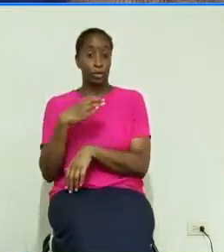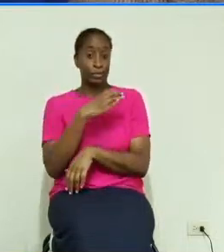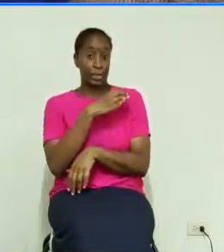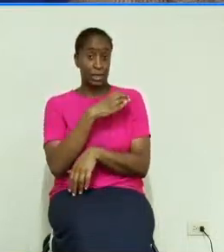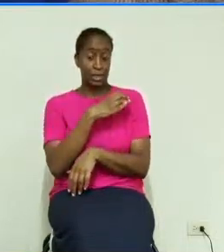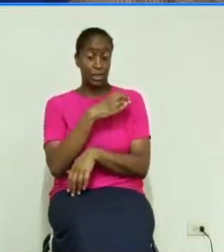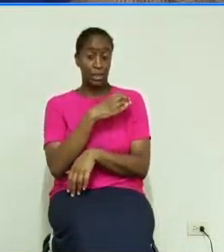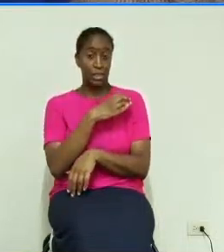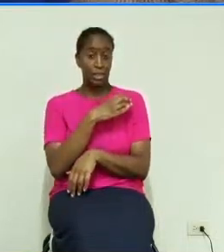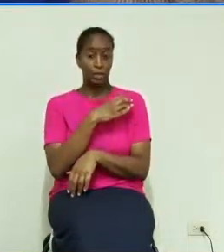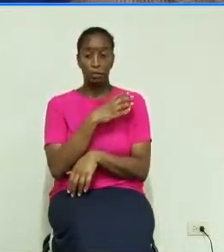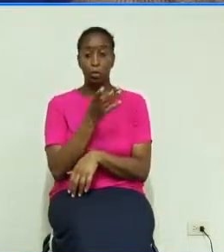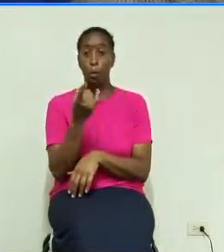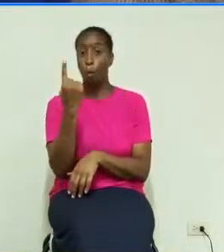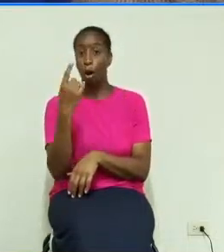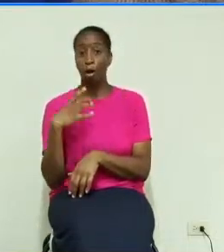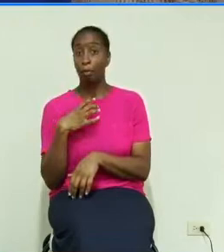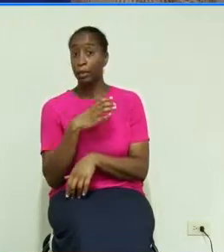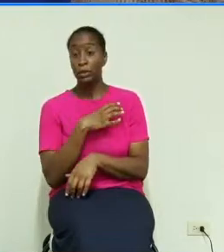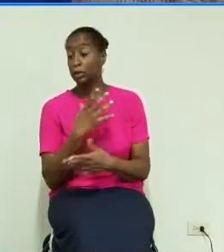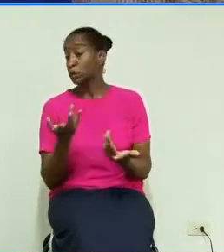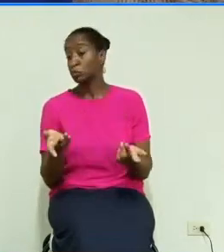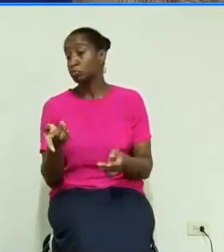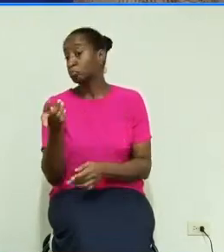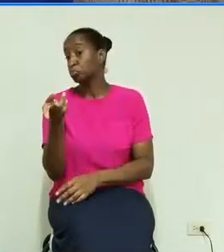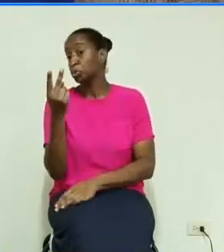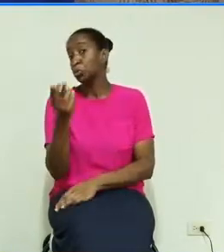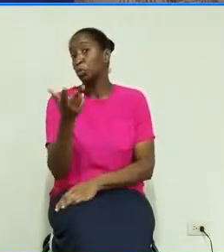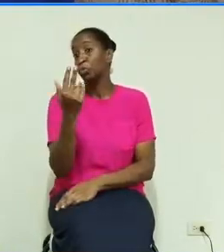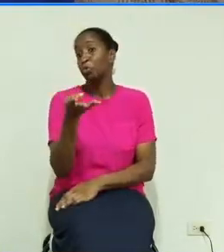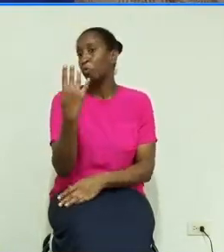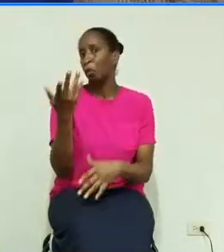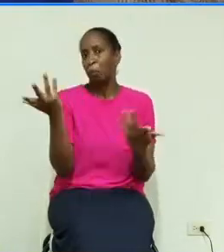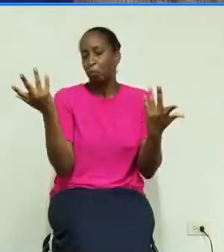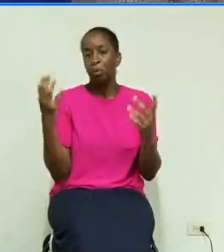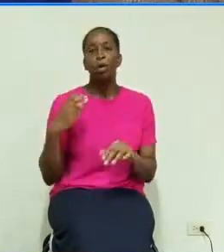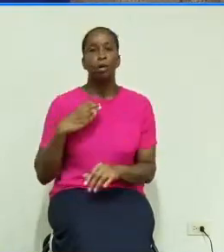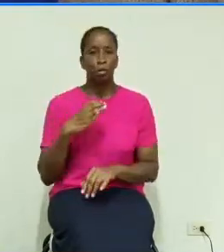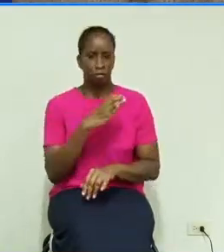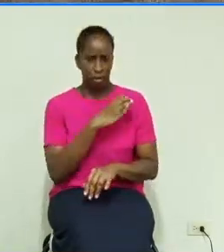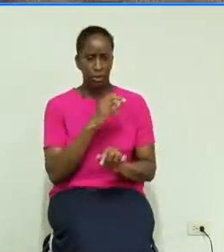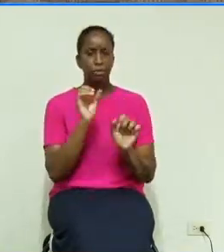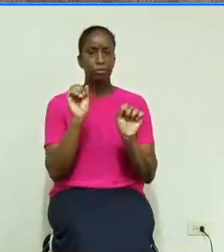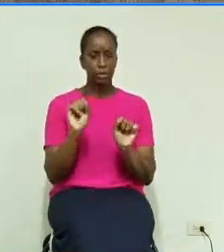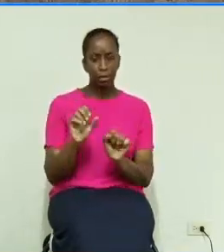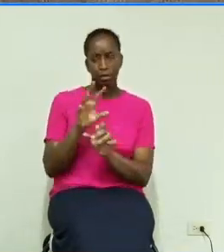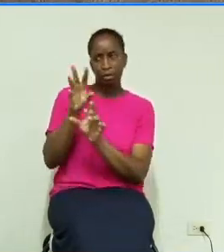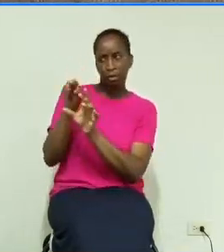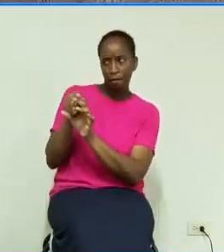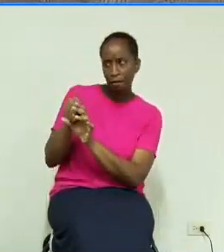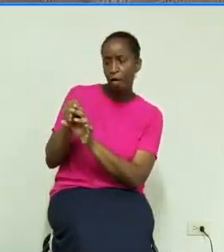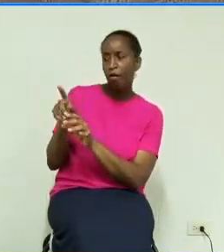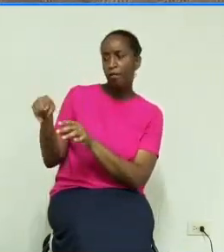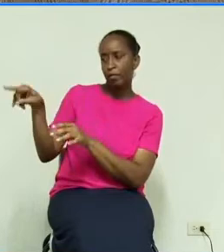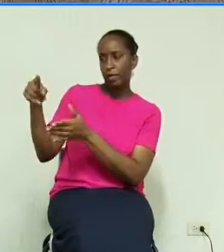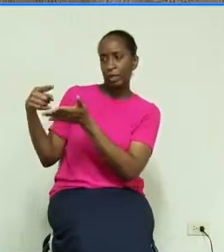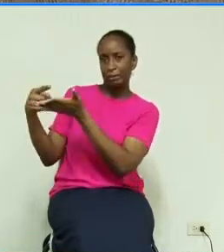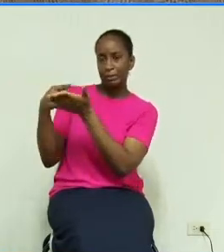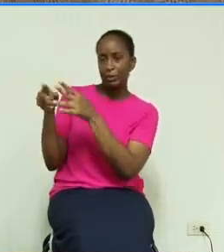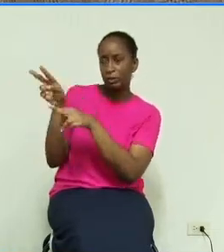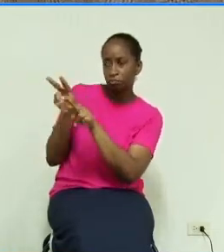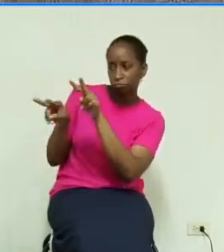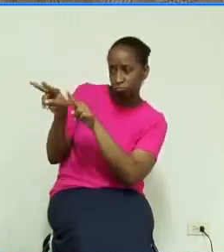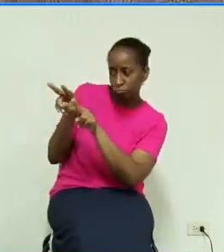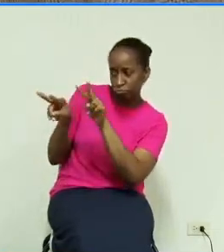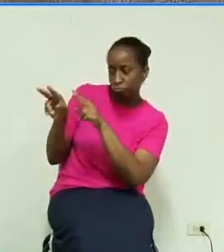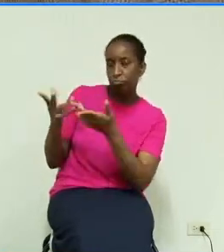sit, observe the debate, and make useful contributions, however,